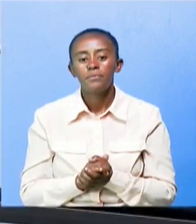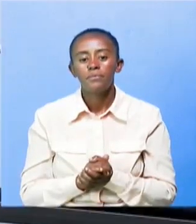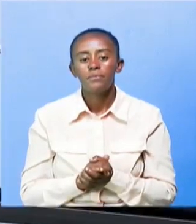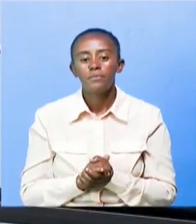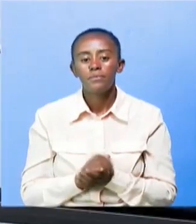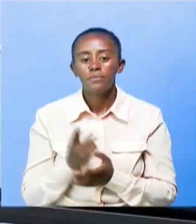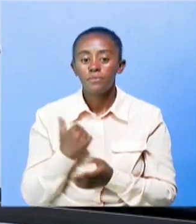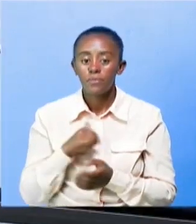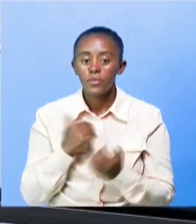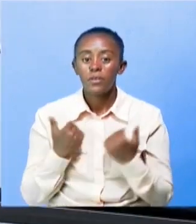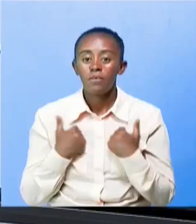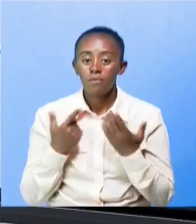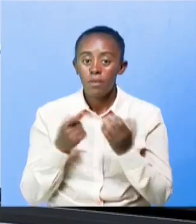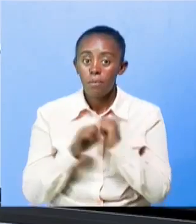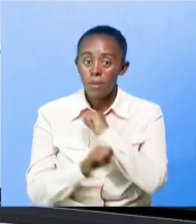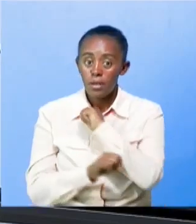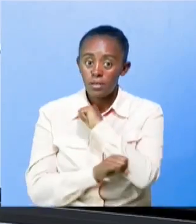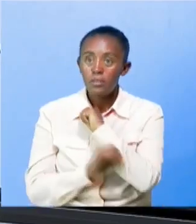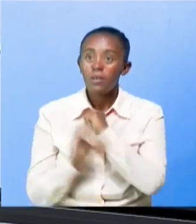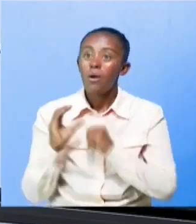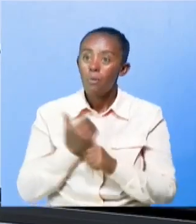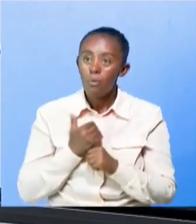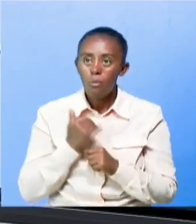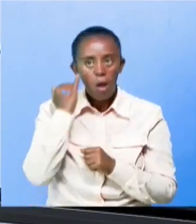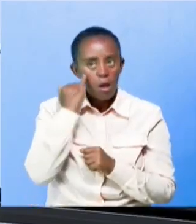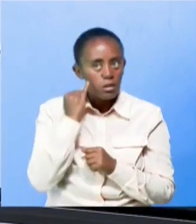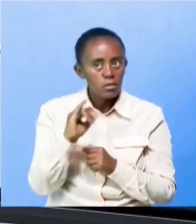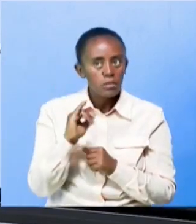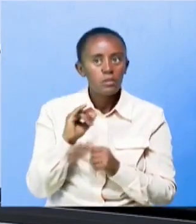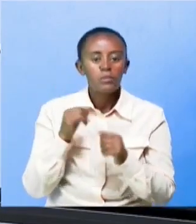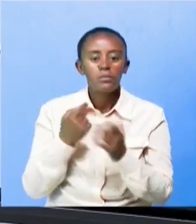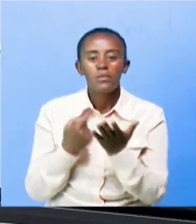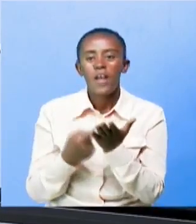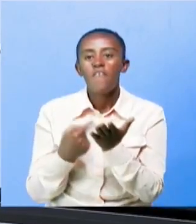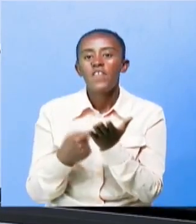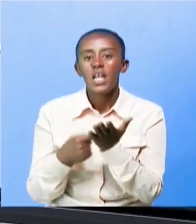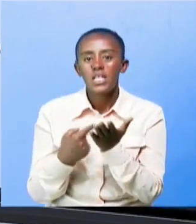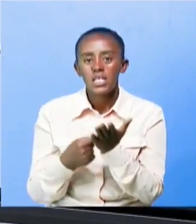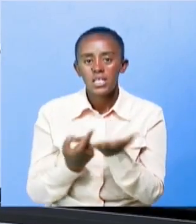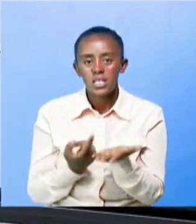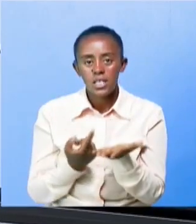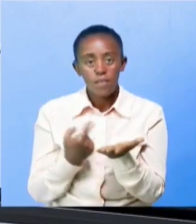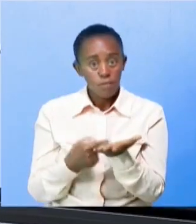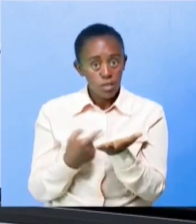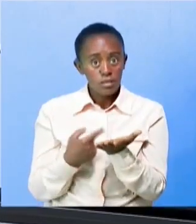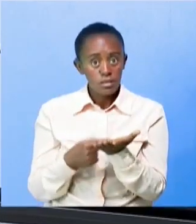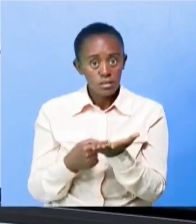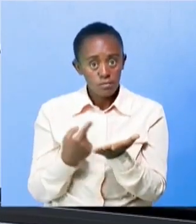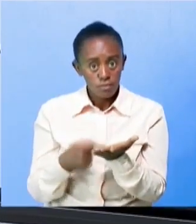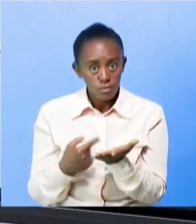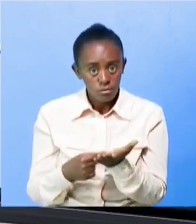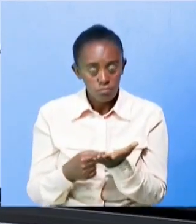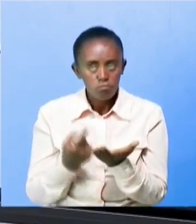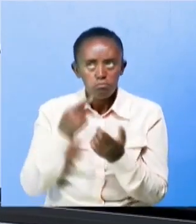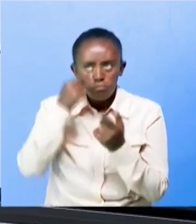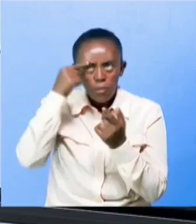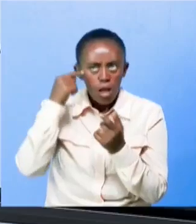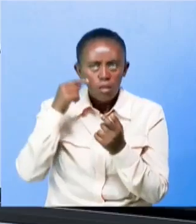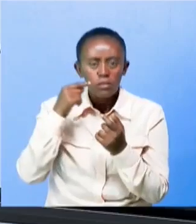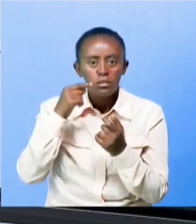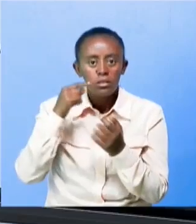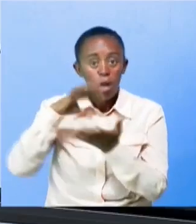We have based our idea on evidence. If you look up and see dark